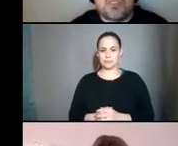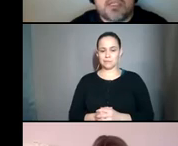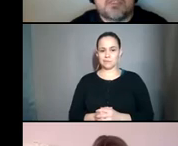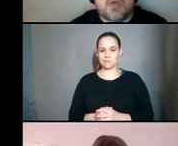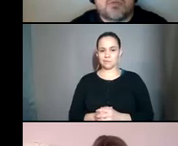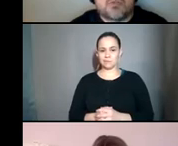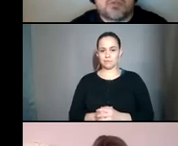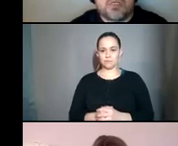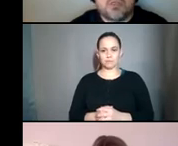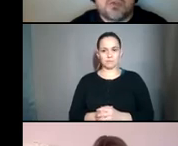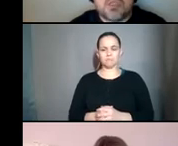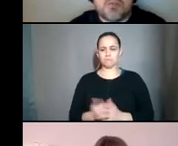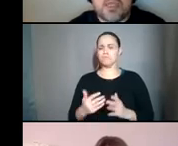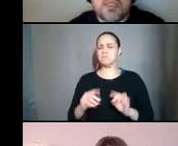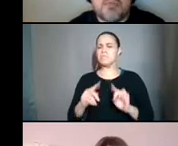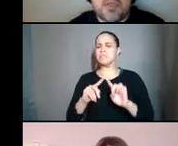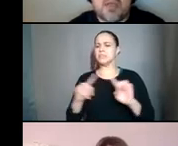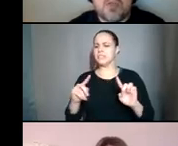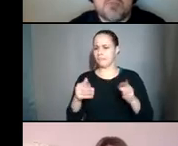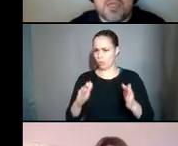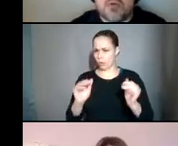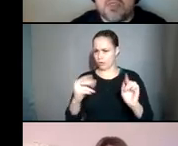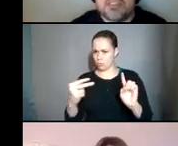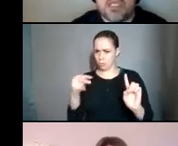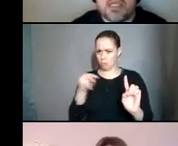Here's another way to look at some markers on the number line.